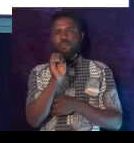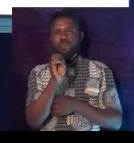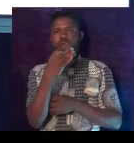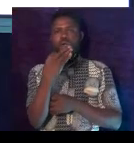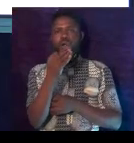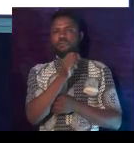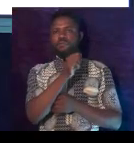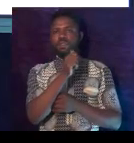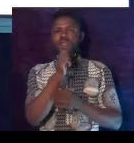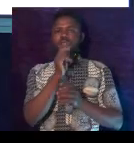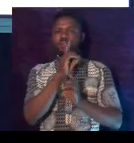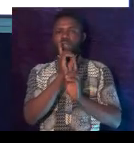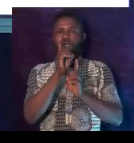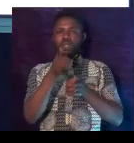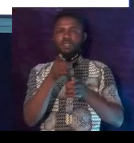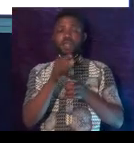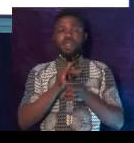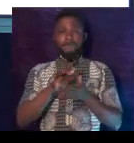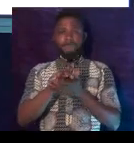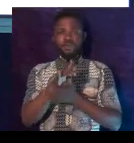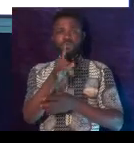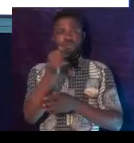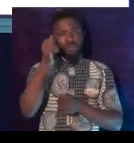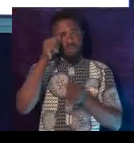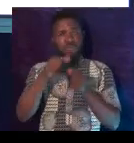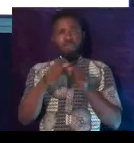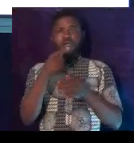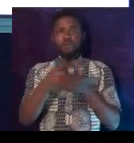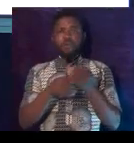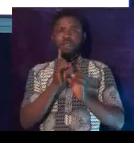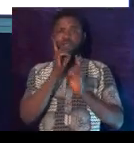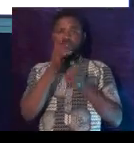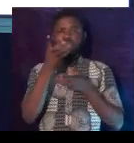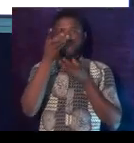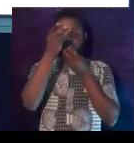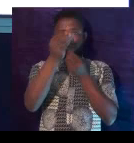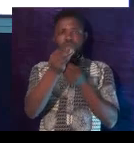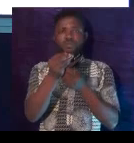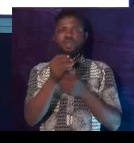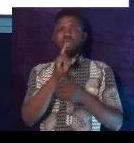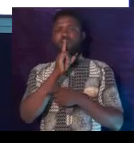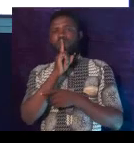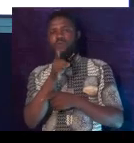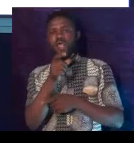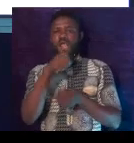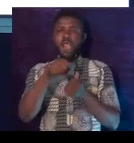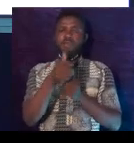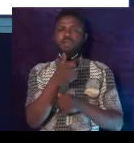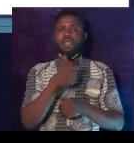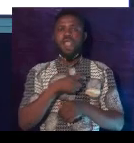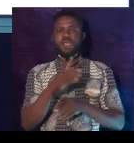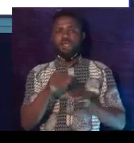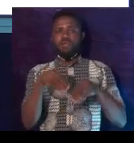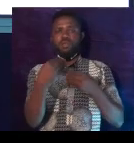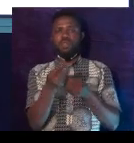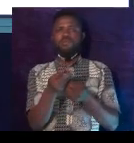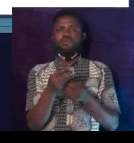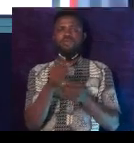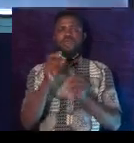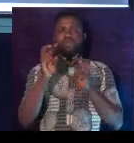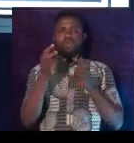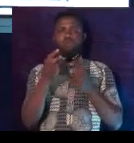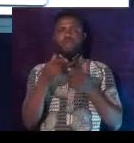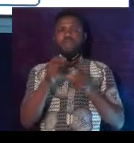the mode of data. I believe you all remember what data is. Information, facts about any